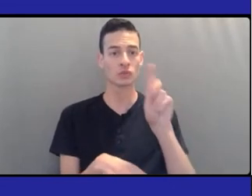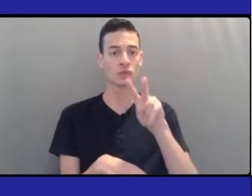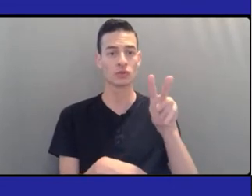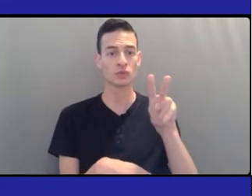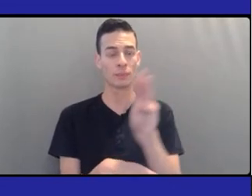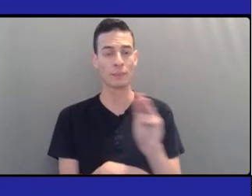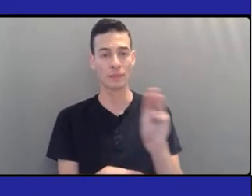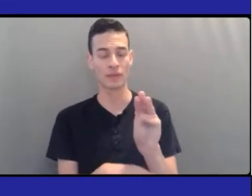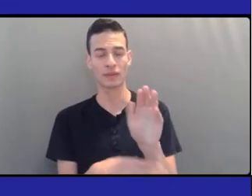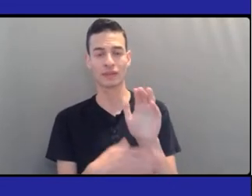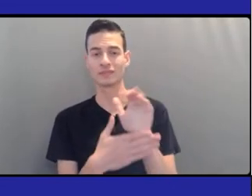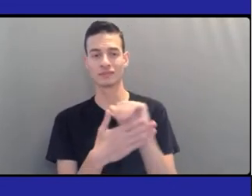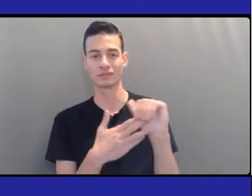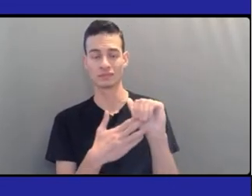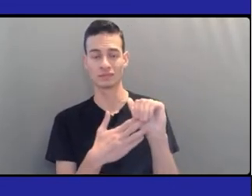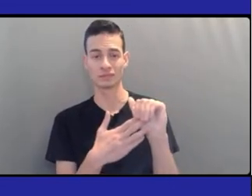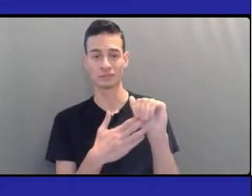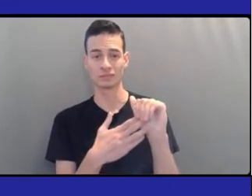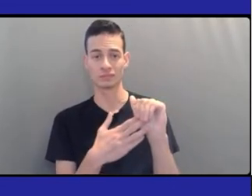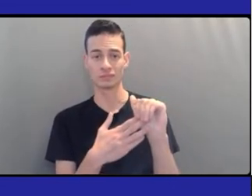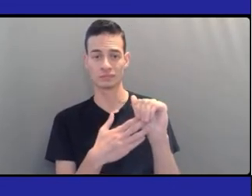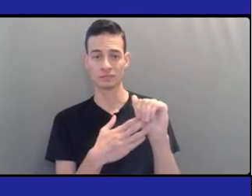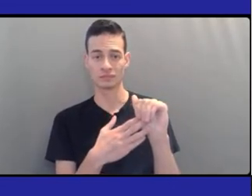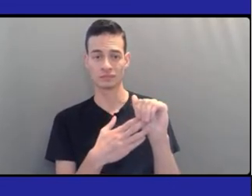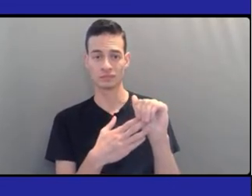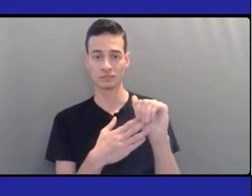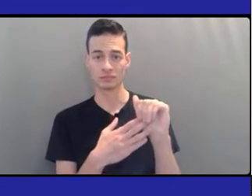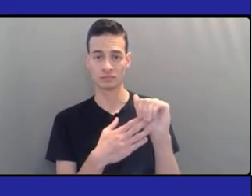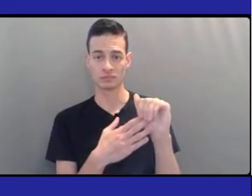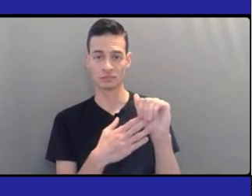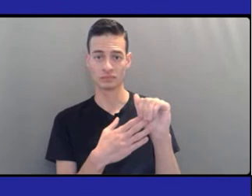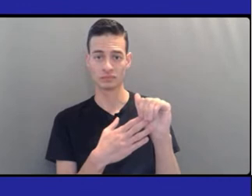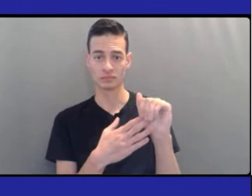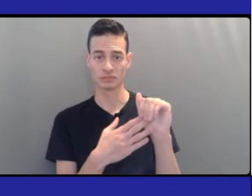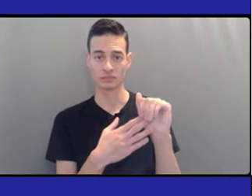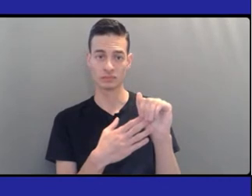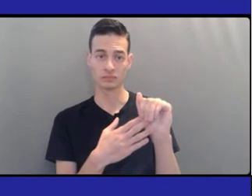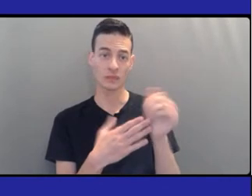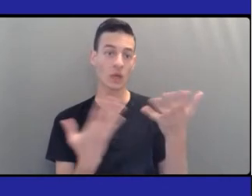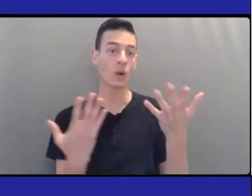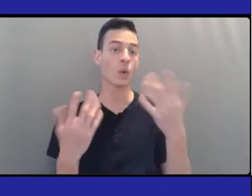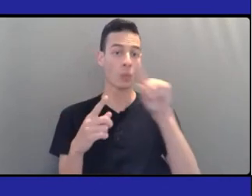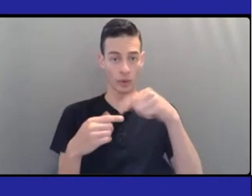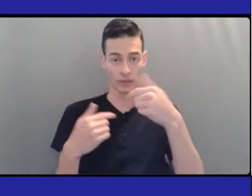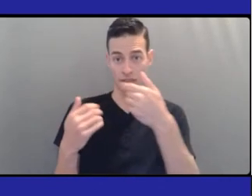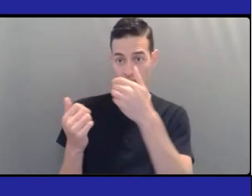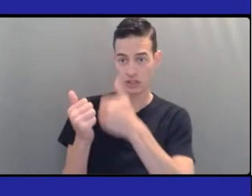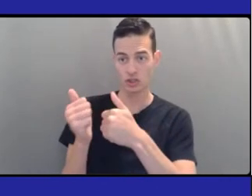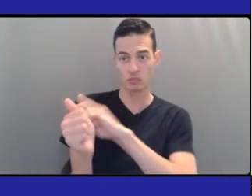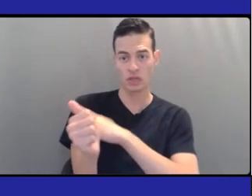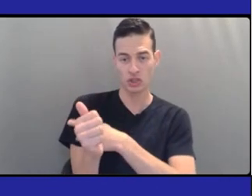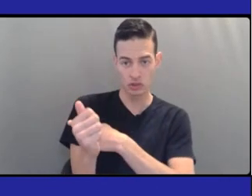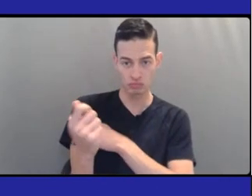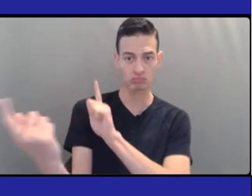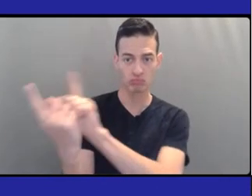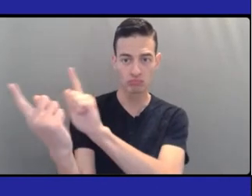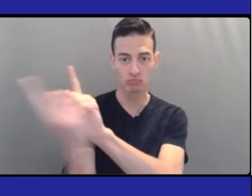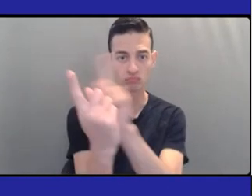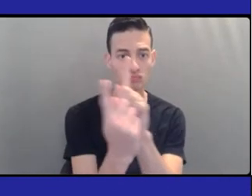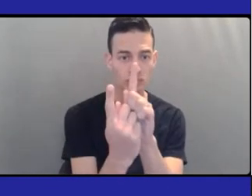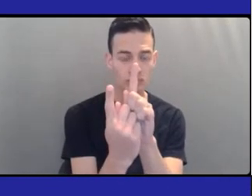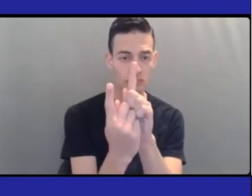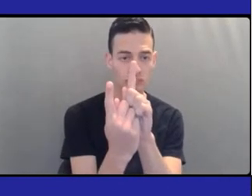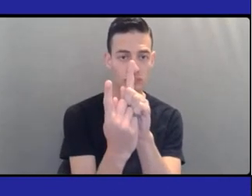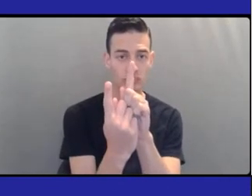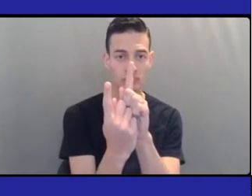are assigned to each inpatient account encounter for reimbursement. DRG denials or DRG downgrade denials